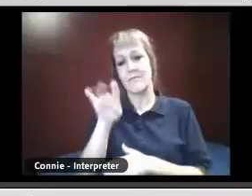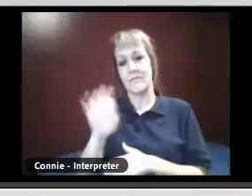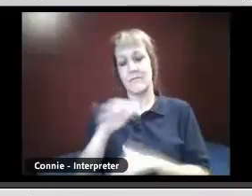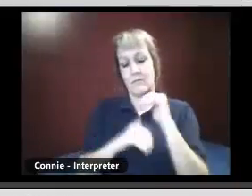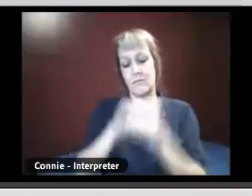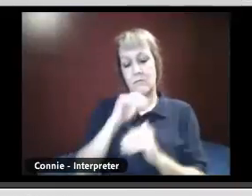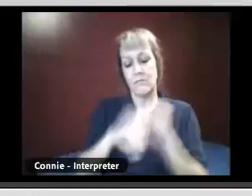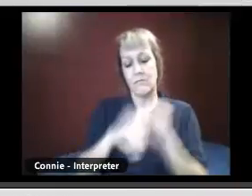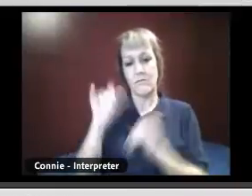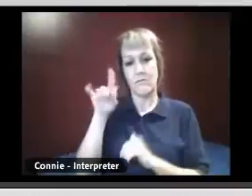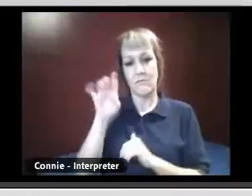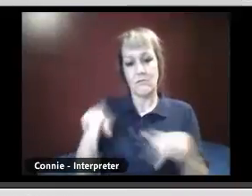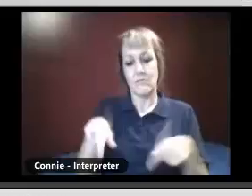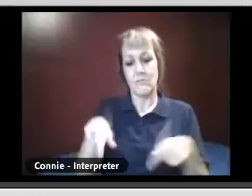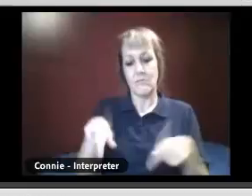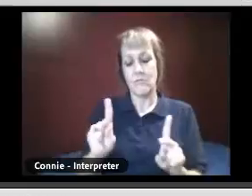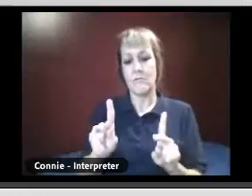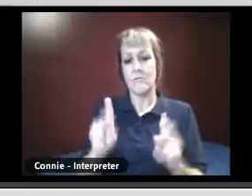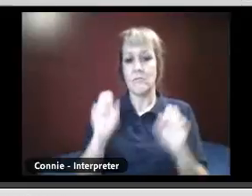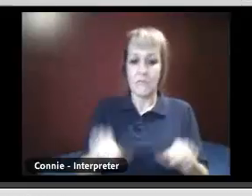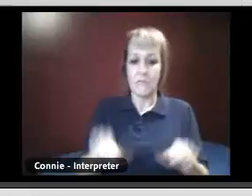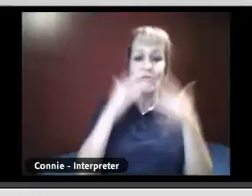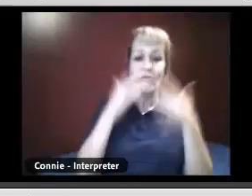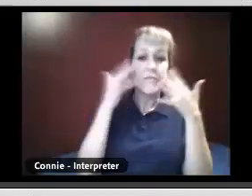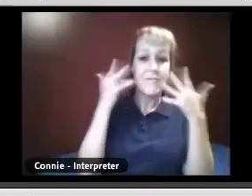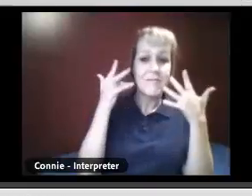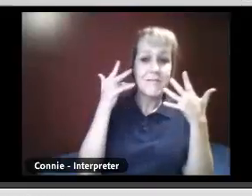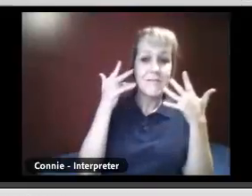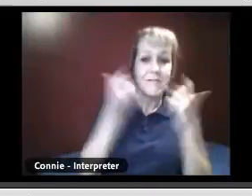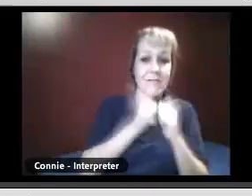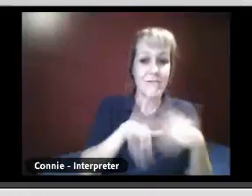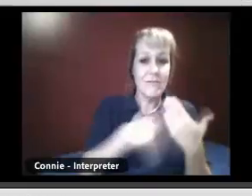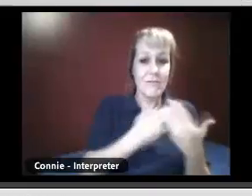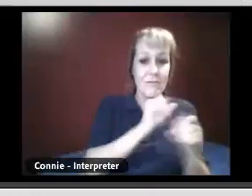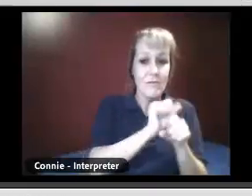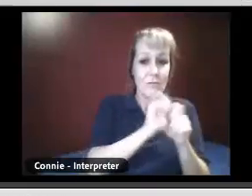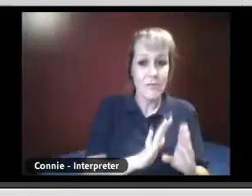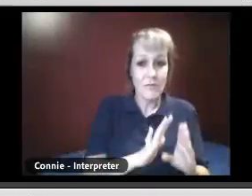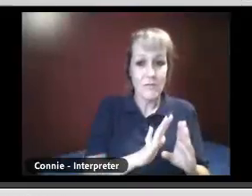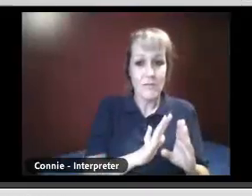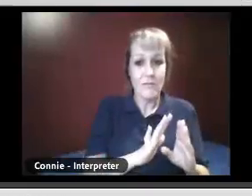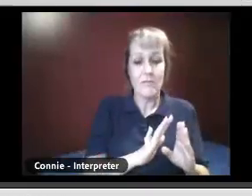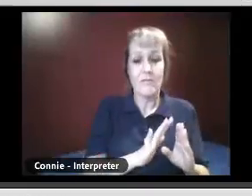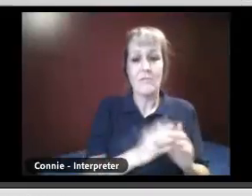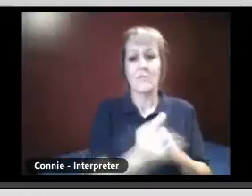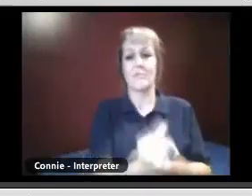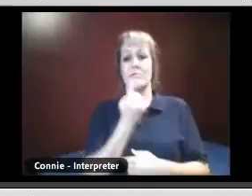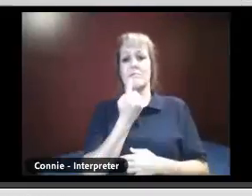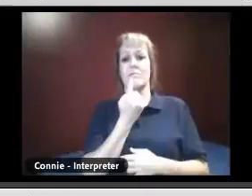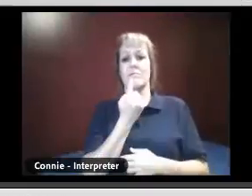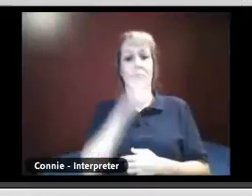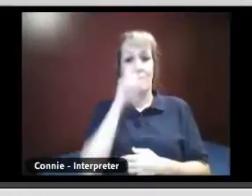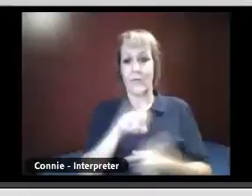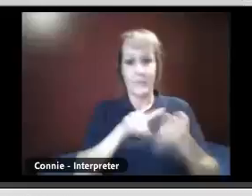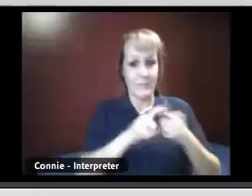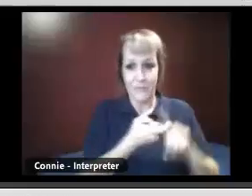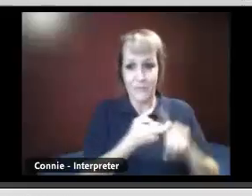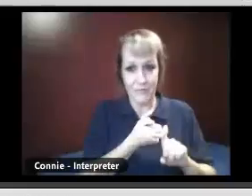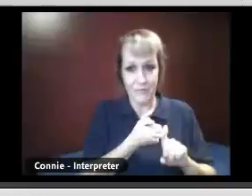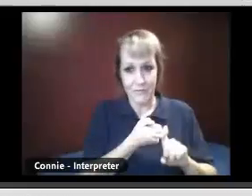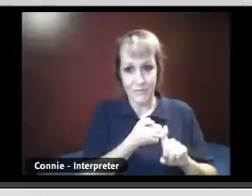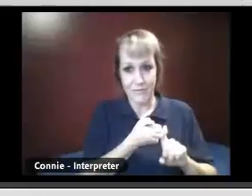that allows you to be friendly with everybody who directly report to you. Not necessarily friends,